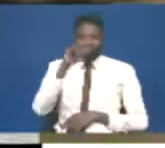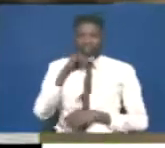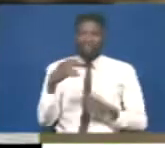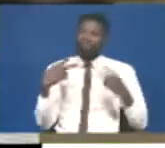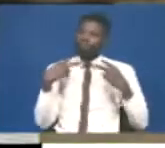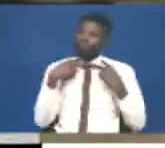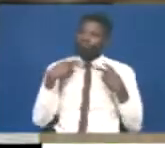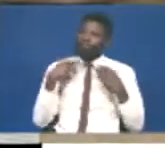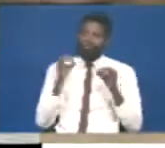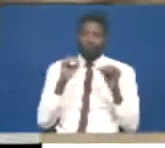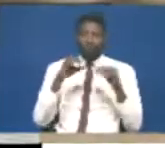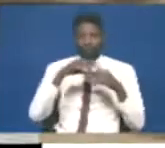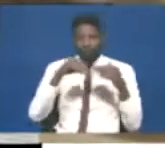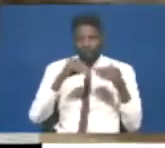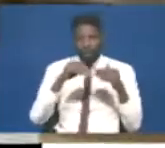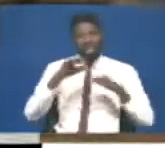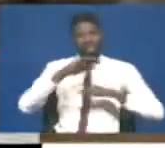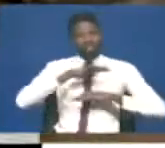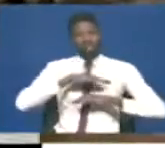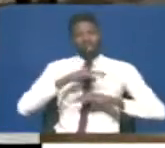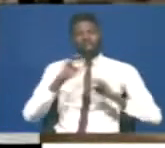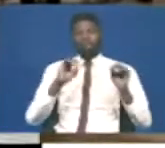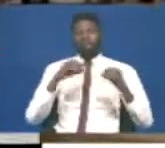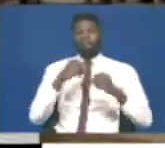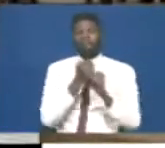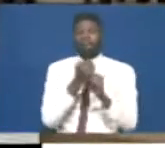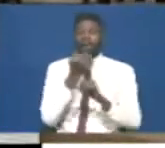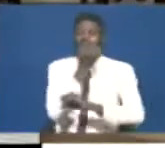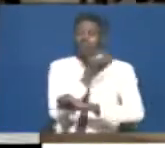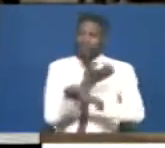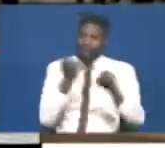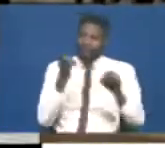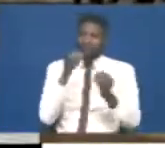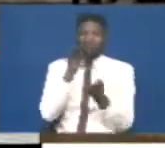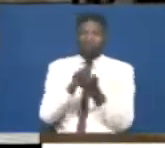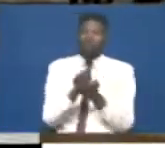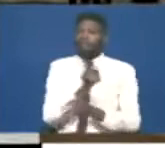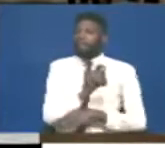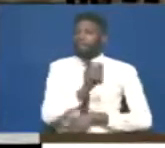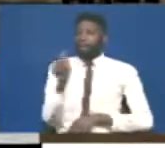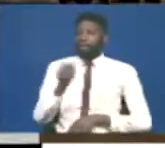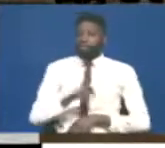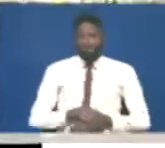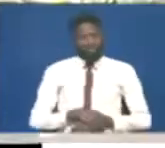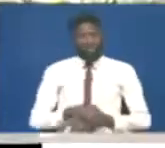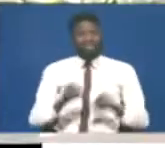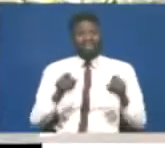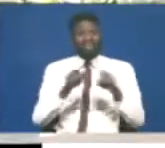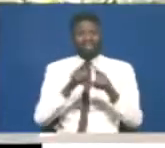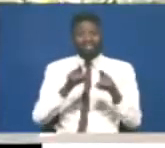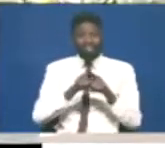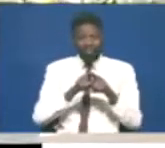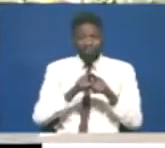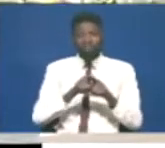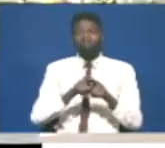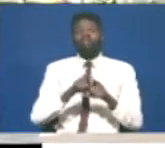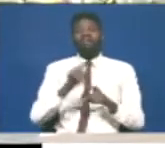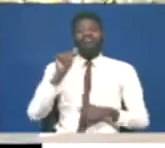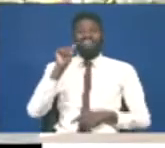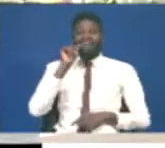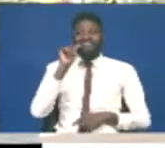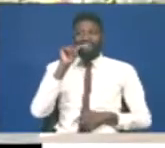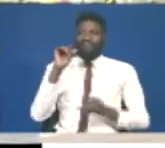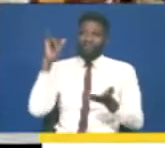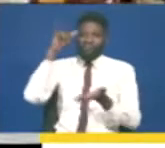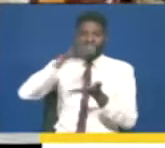of the dollar has made it difficult for the bank to settle the debt. British Airways, too, has reduced its flights over failure to